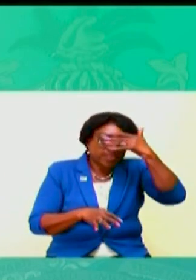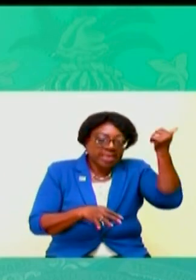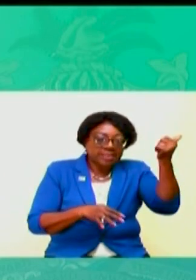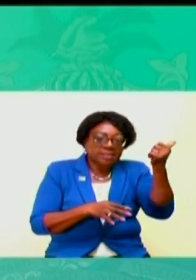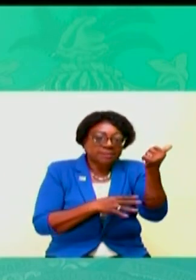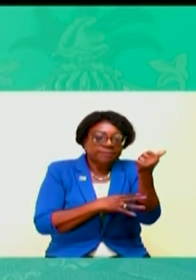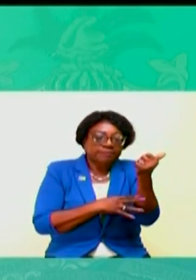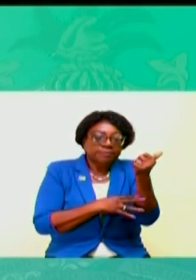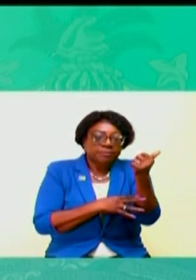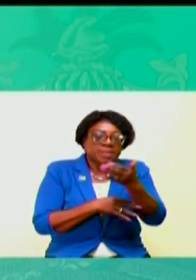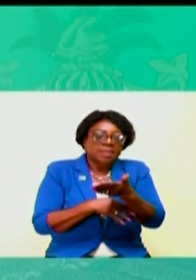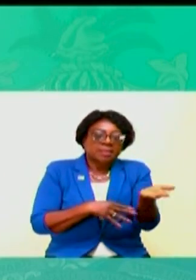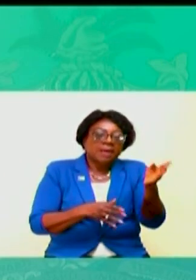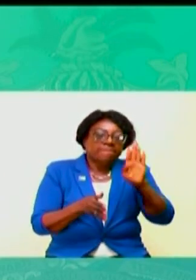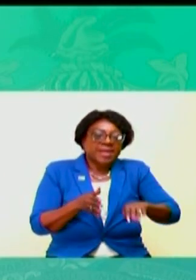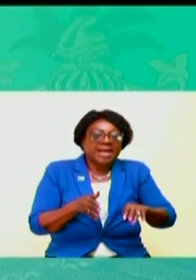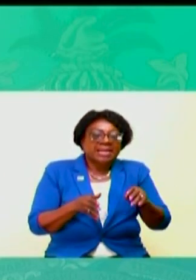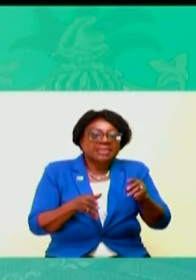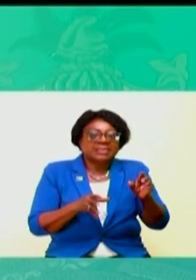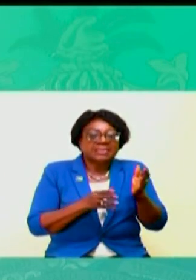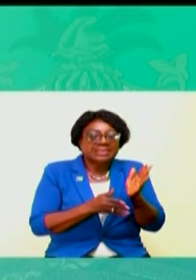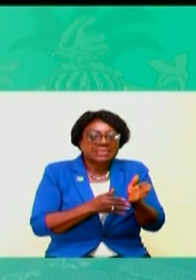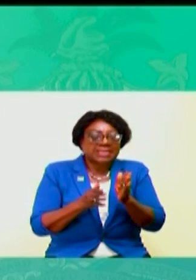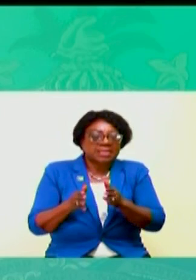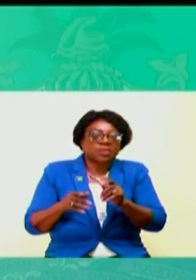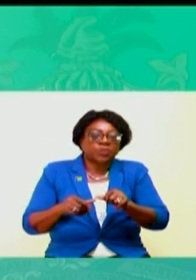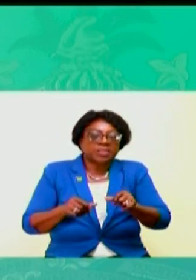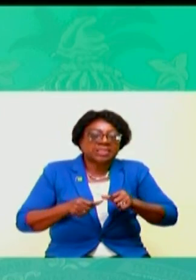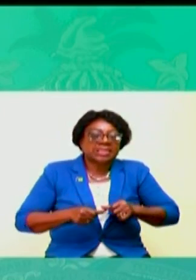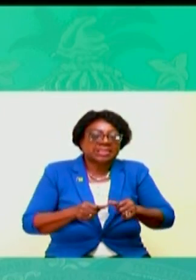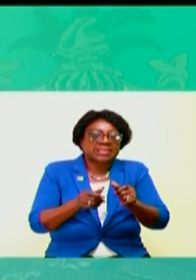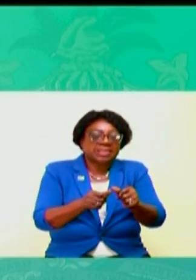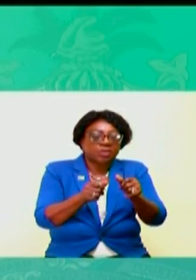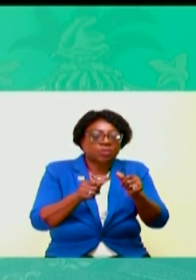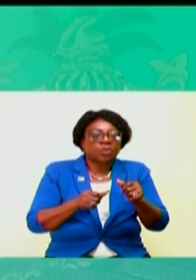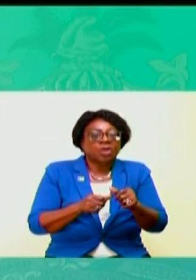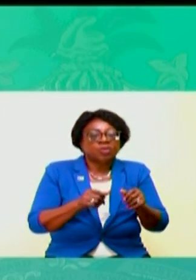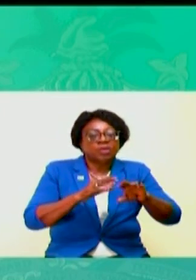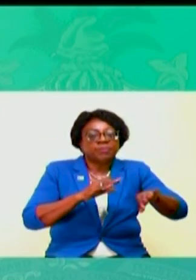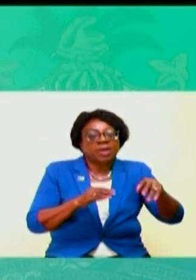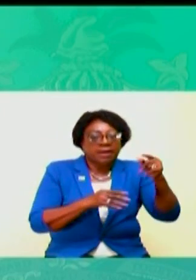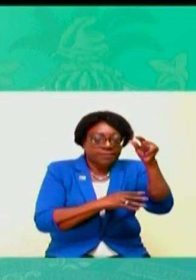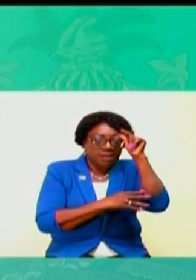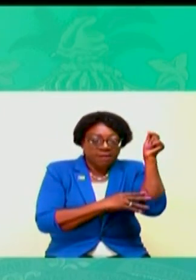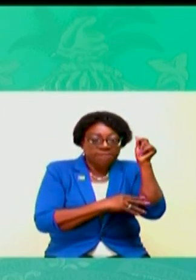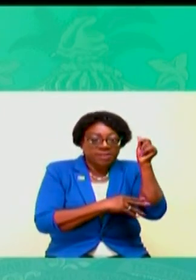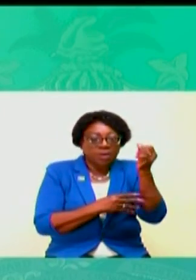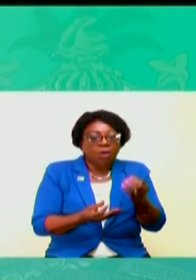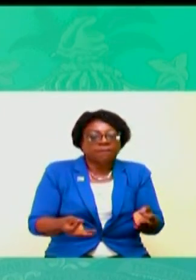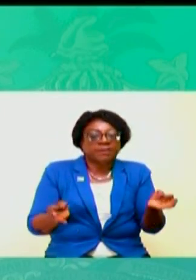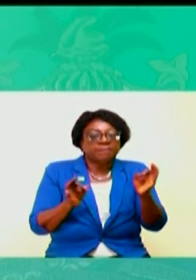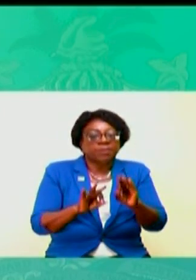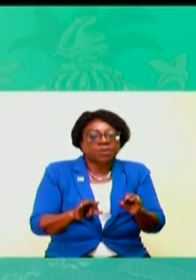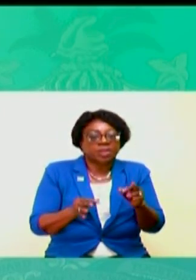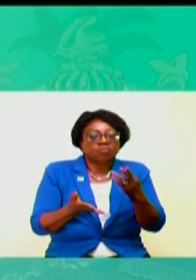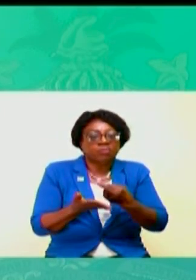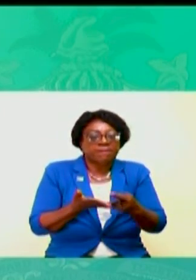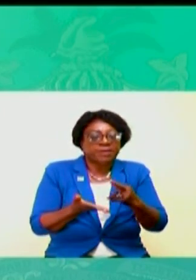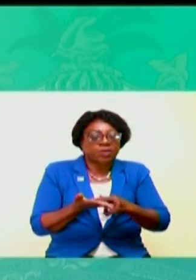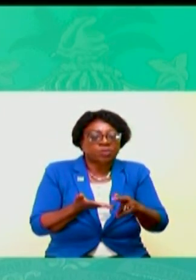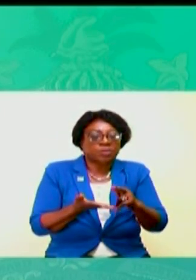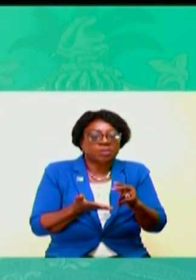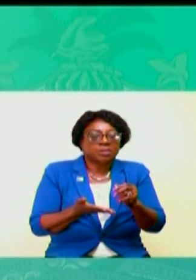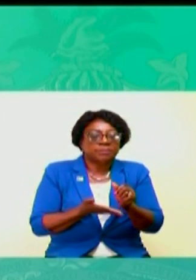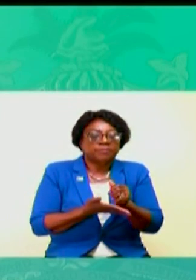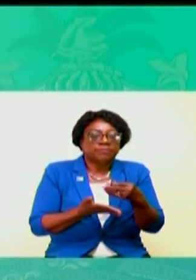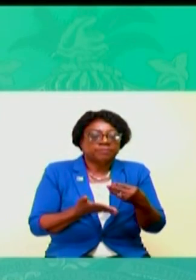Let's not forget there are bad deals which continue to deprive the government of critically needed revenue. Madam